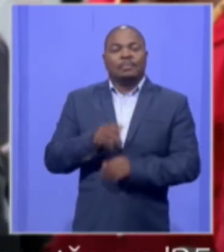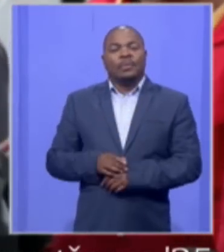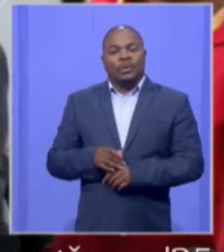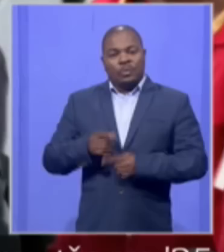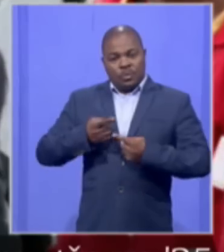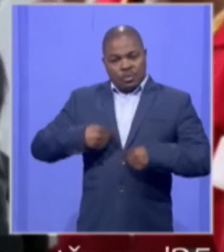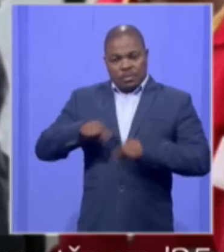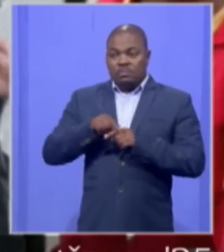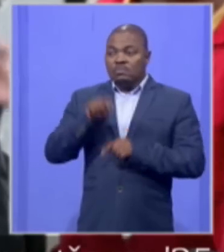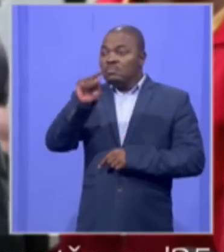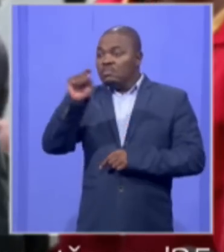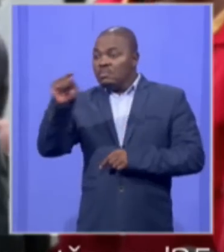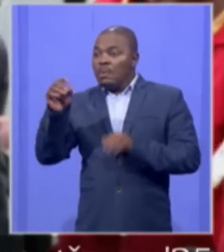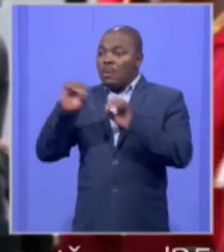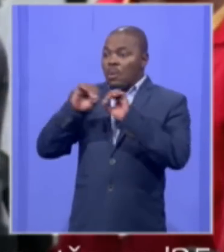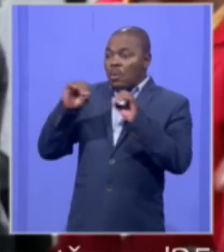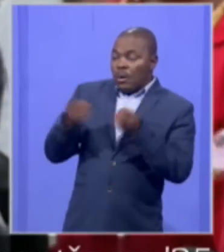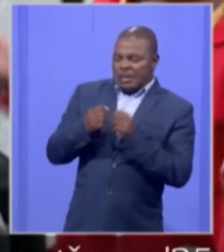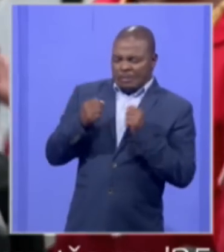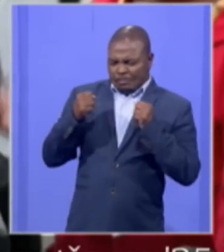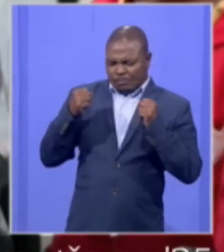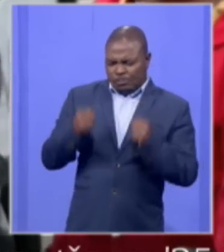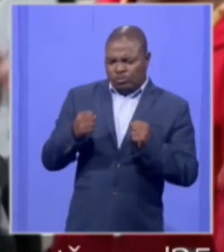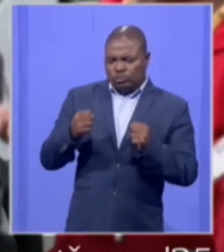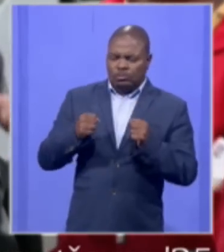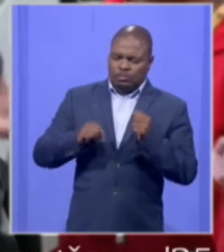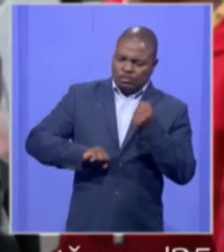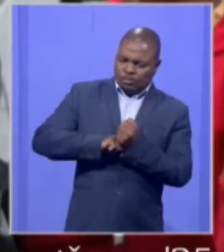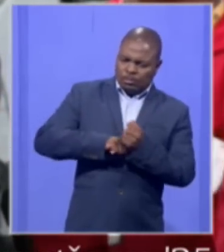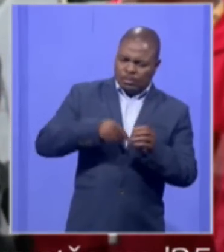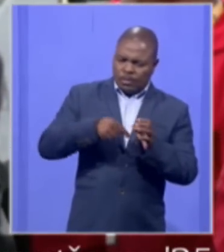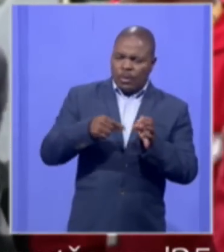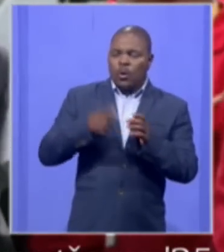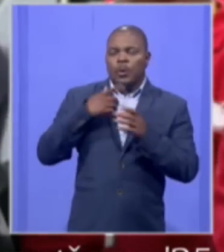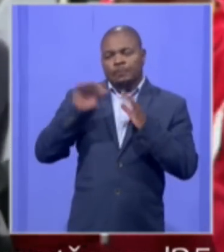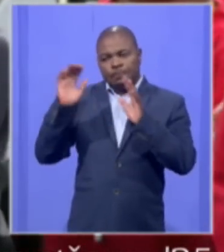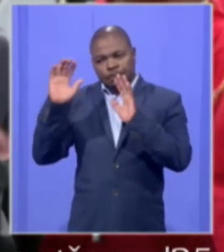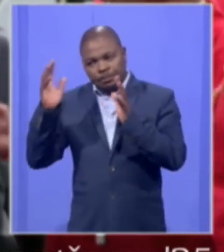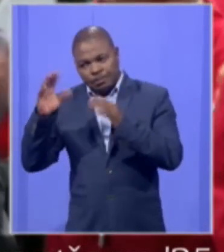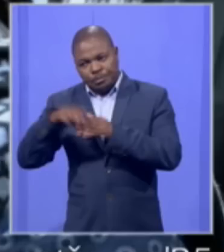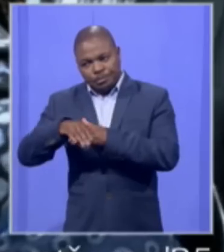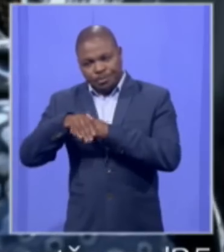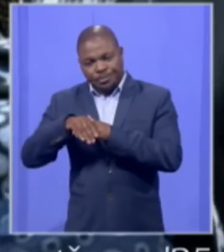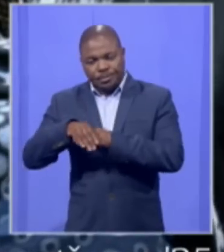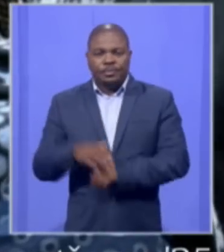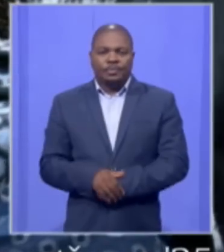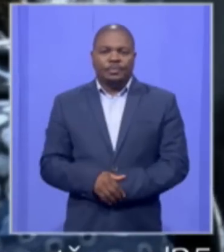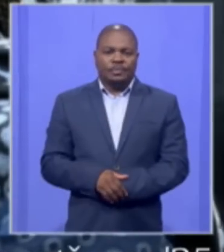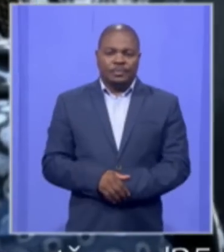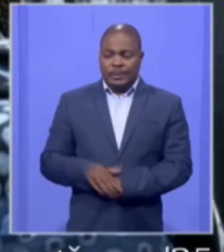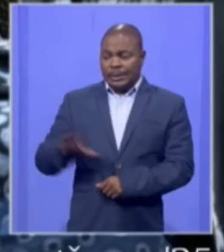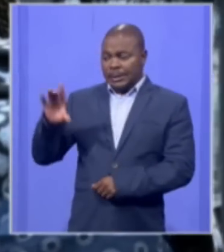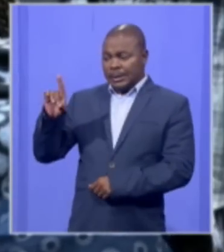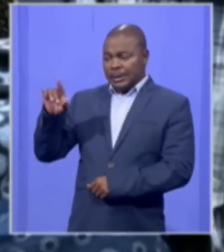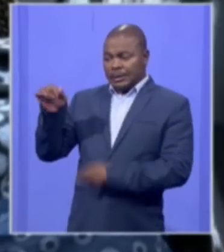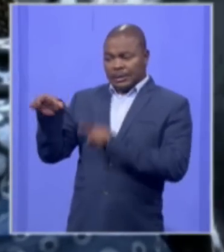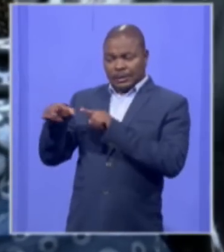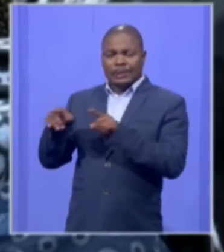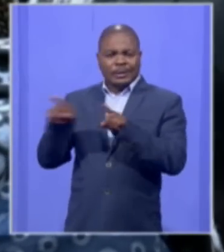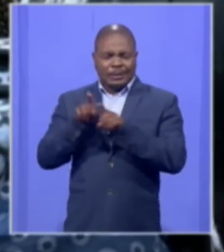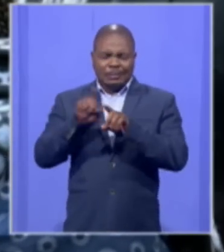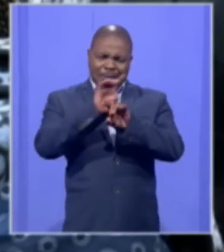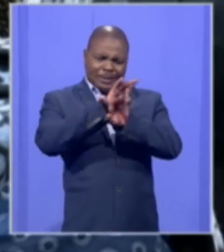the parties that have remained steadfastly loyal to the position we discussed and adopted with them. Equally, the Democratic Alliance made it very